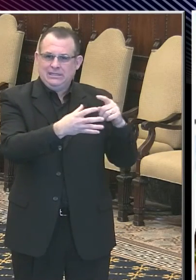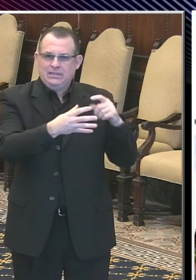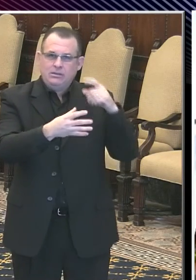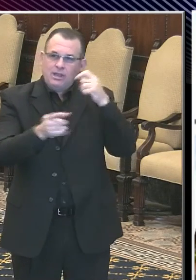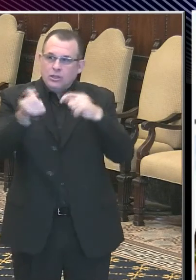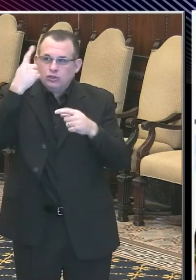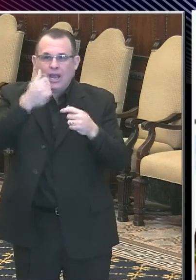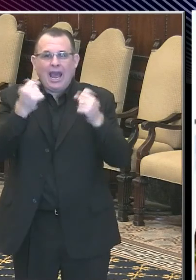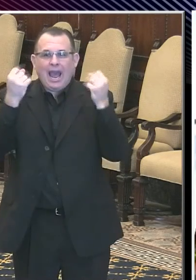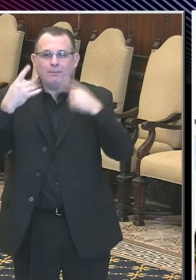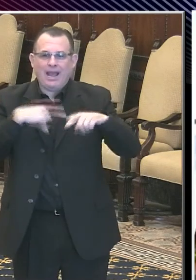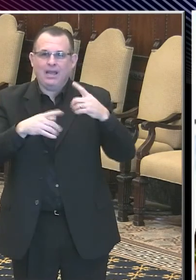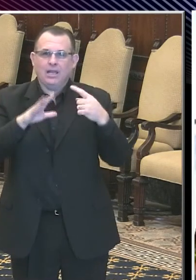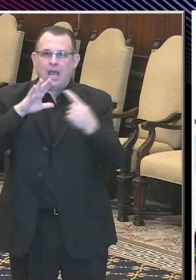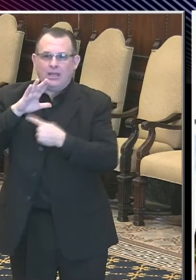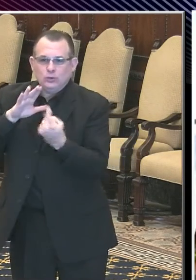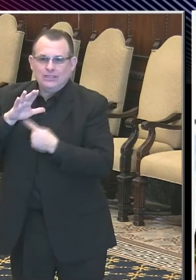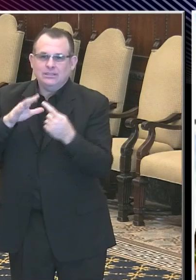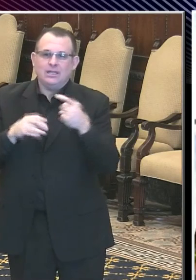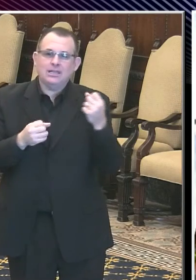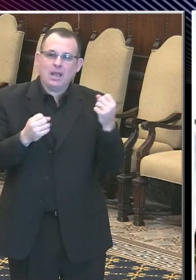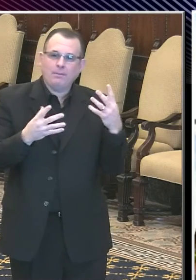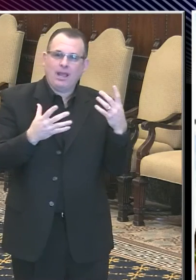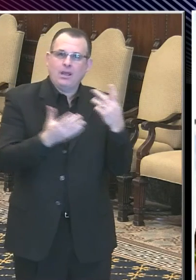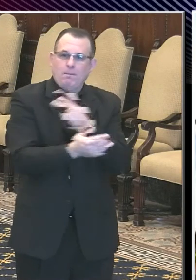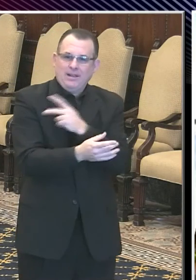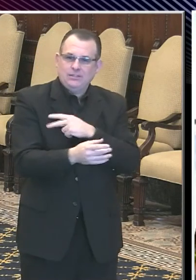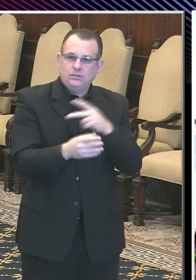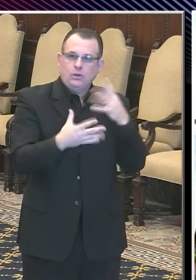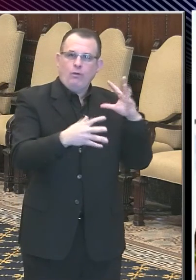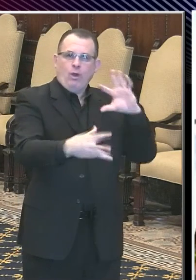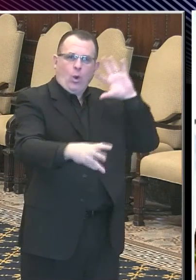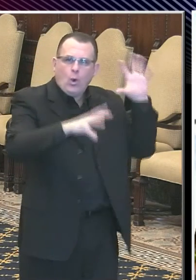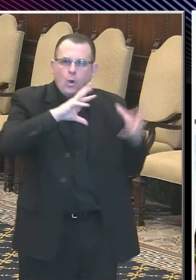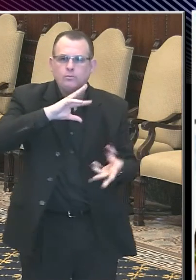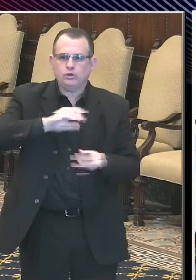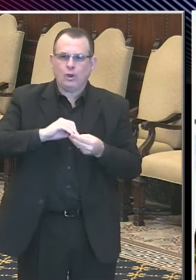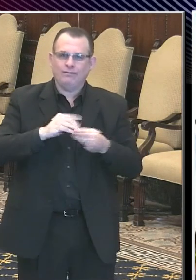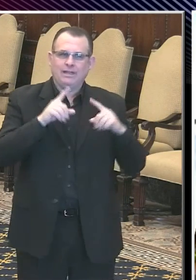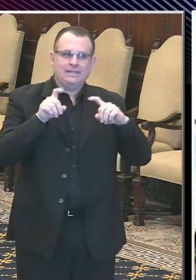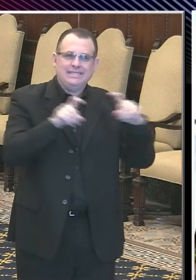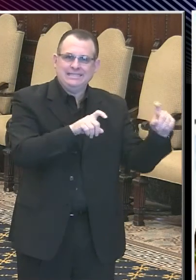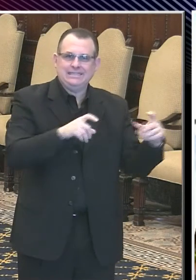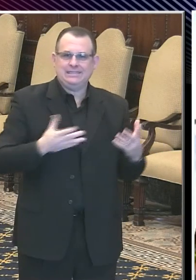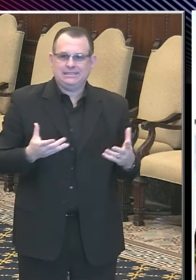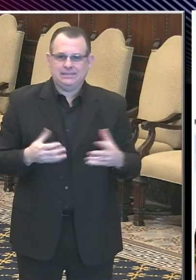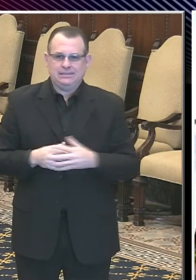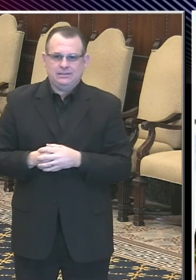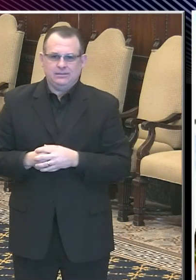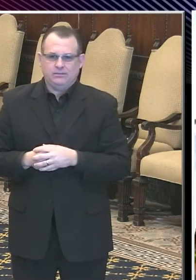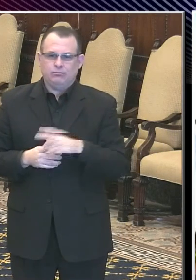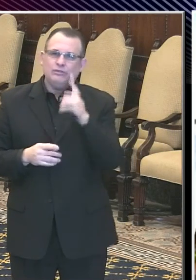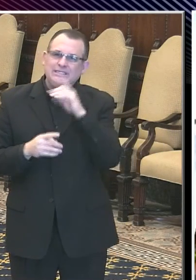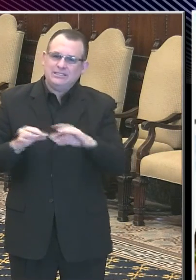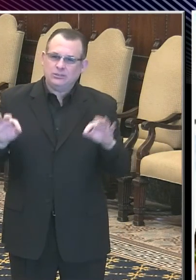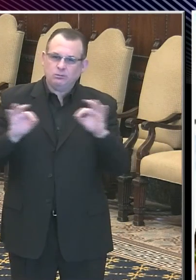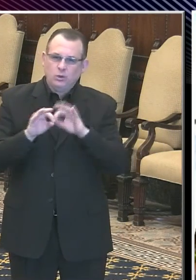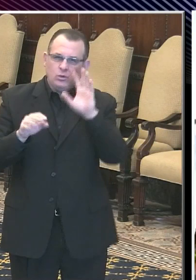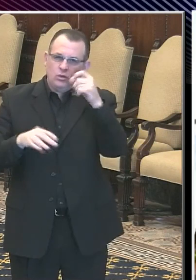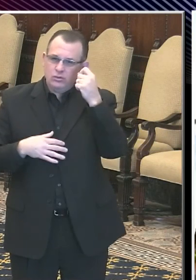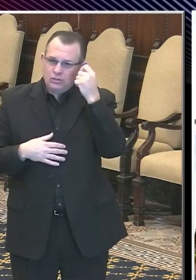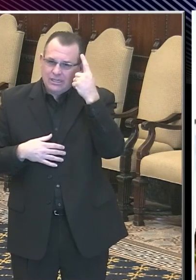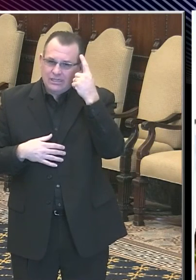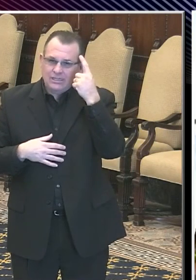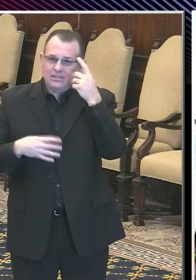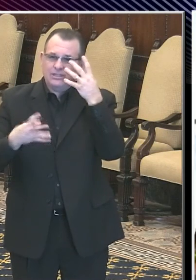are in isolation versus how many patients have cumulatively over time been tested, and exactly understanding how bad the outbreak is in the